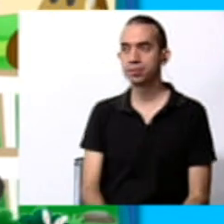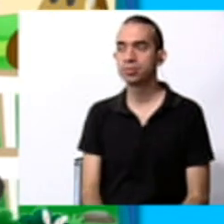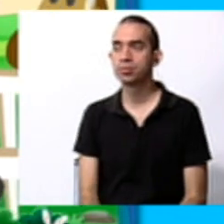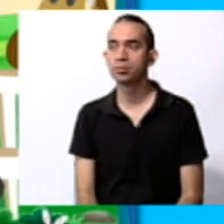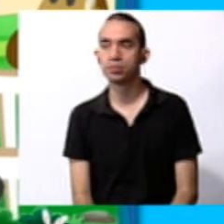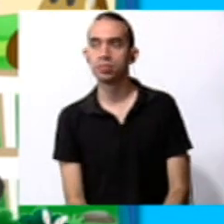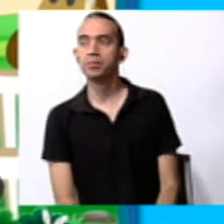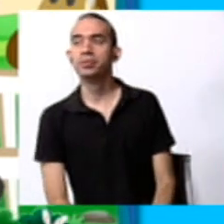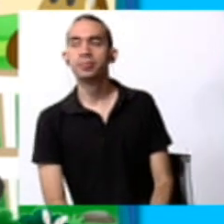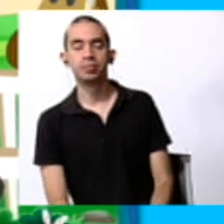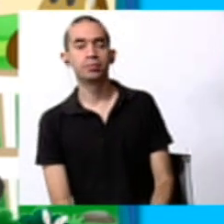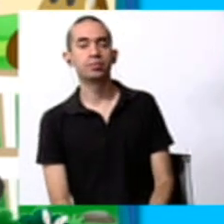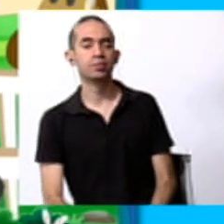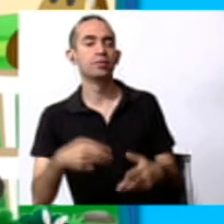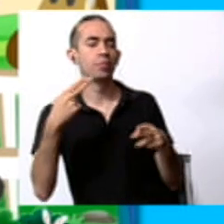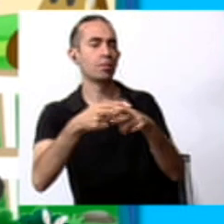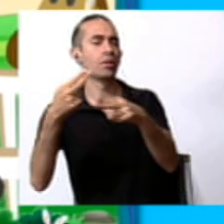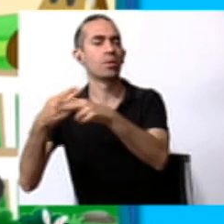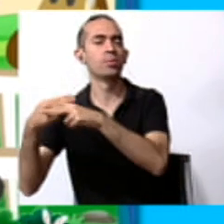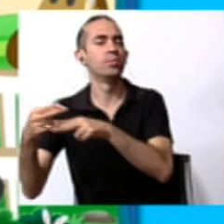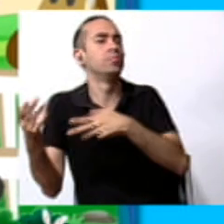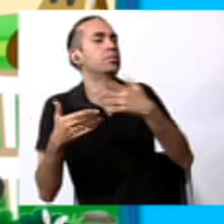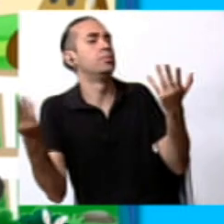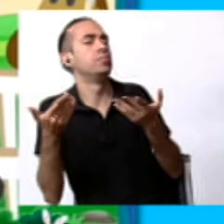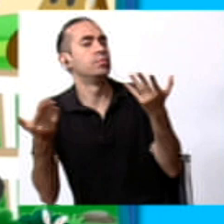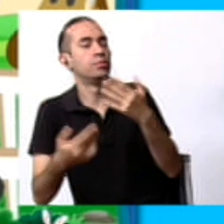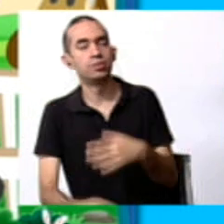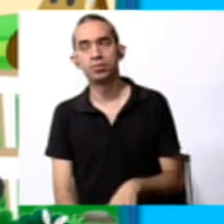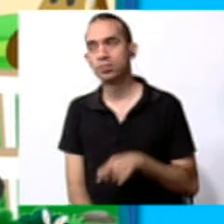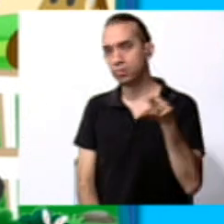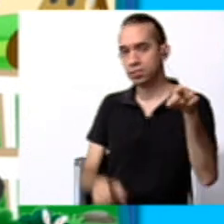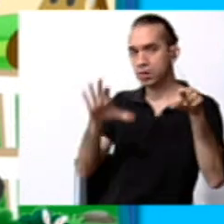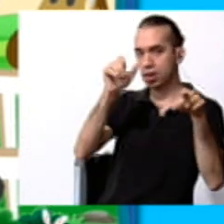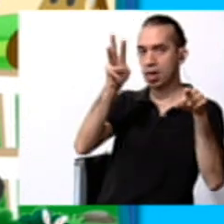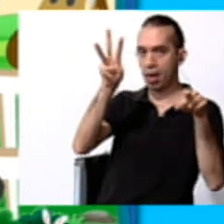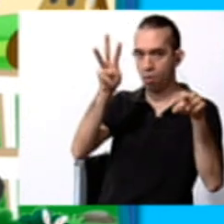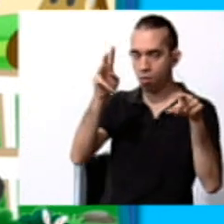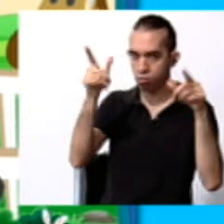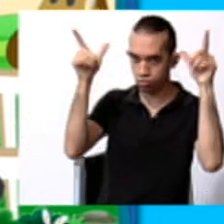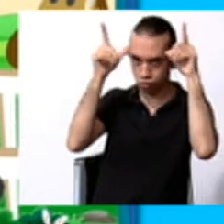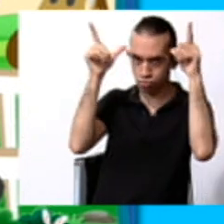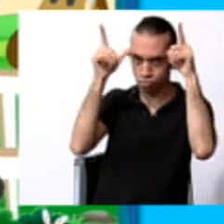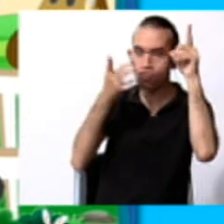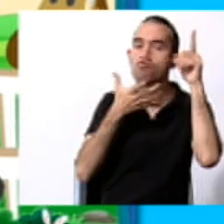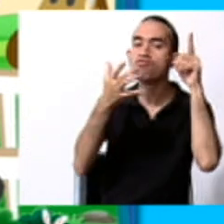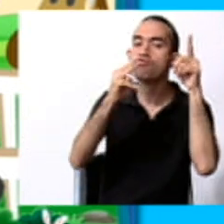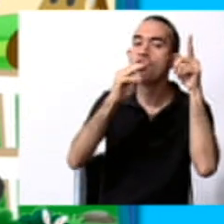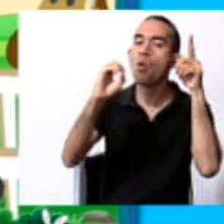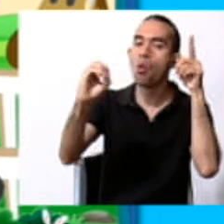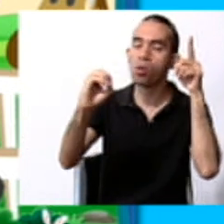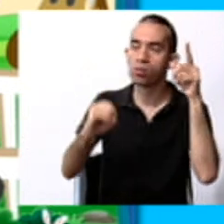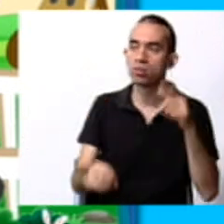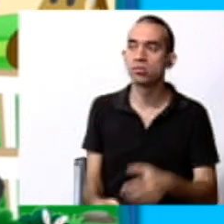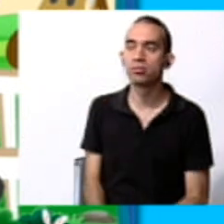What are the names of the animals? This is a cow, and the cow says moo.